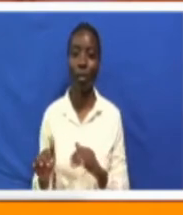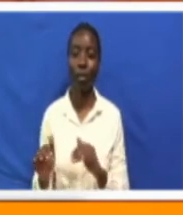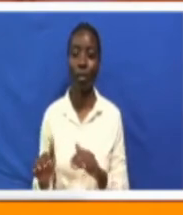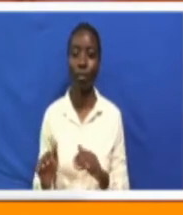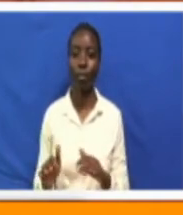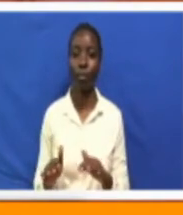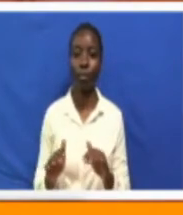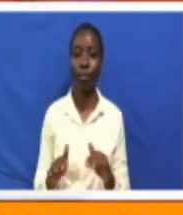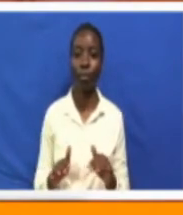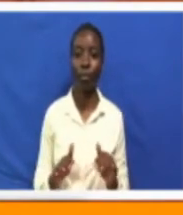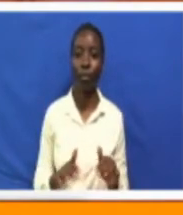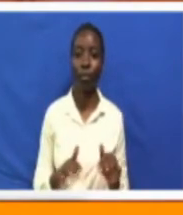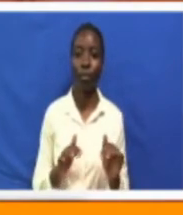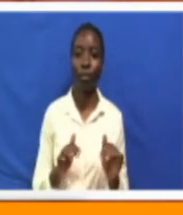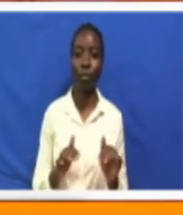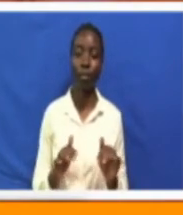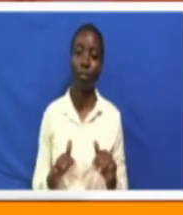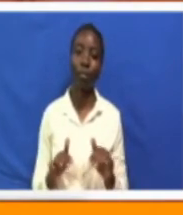foreign